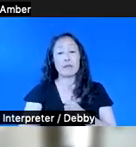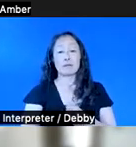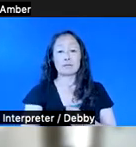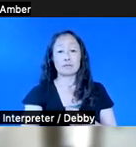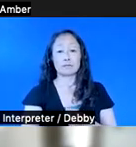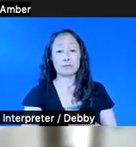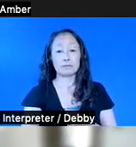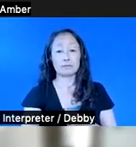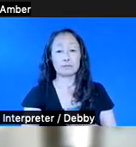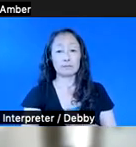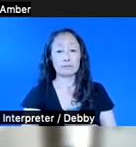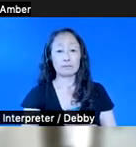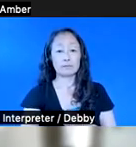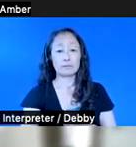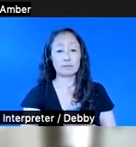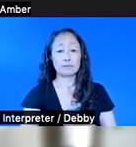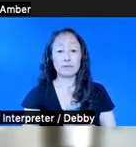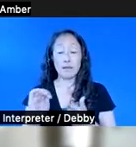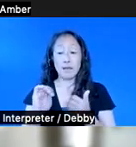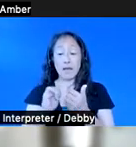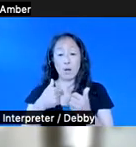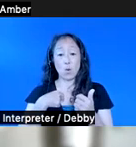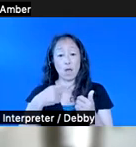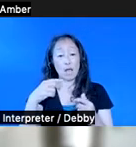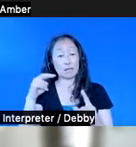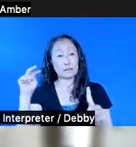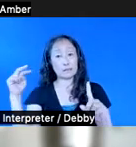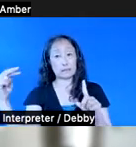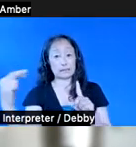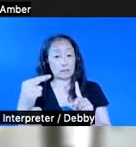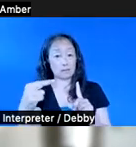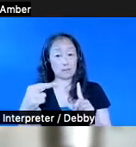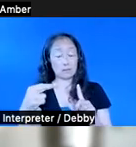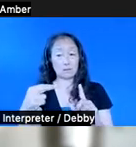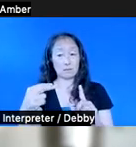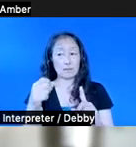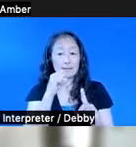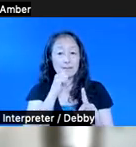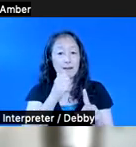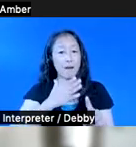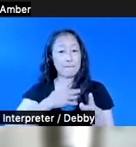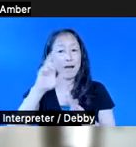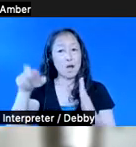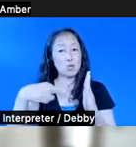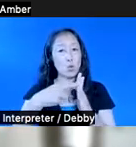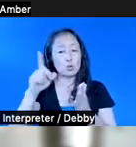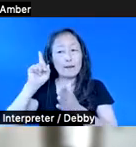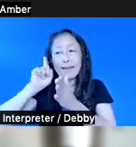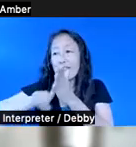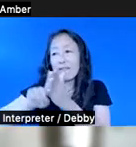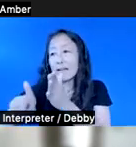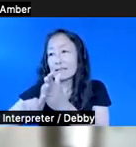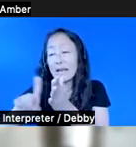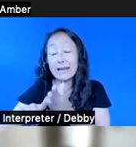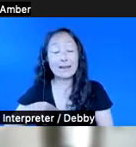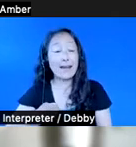I guess the way I always look at it is, it's not my role to investigate. I'm not a